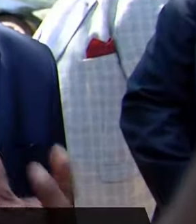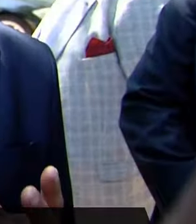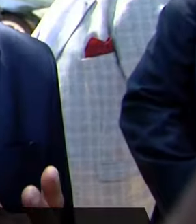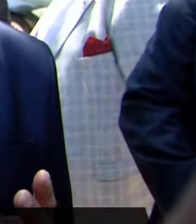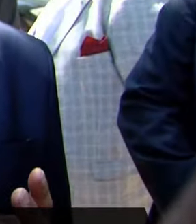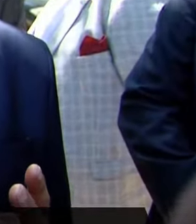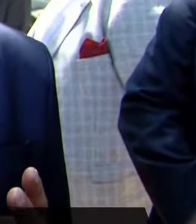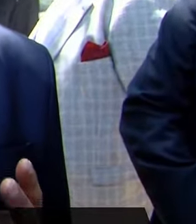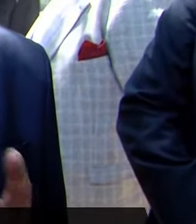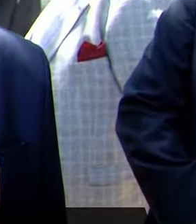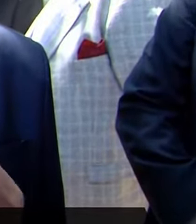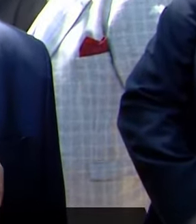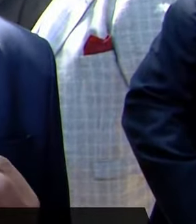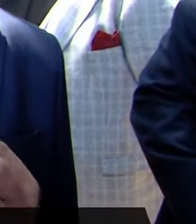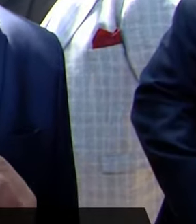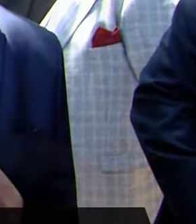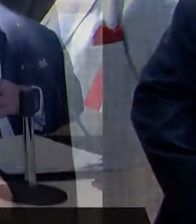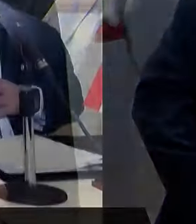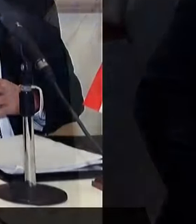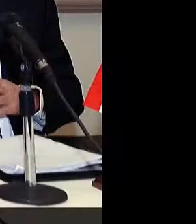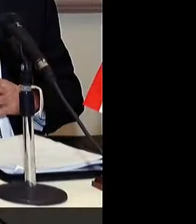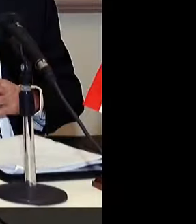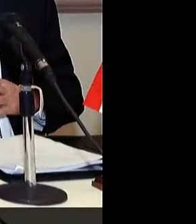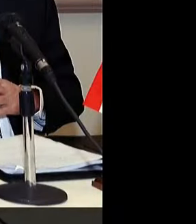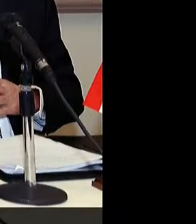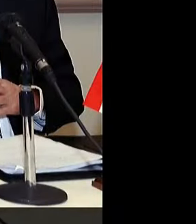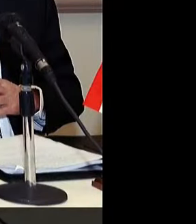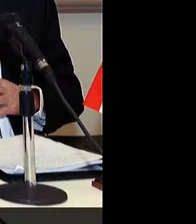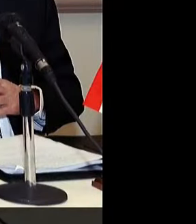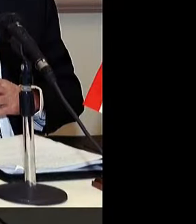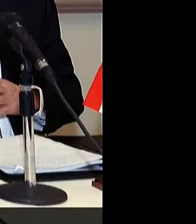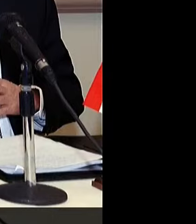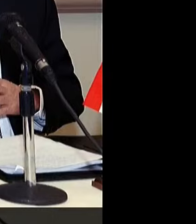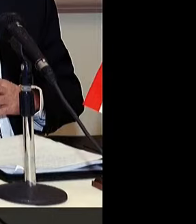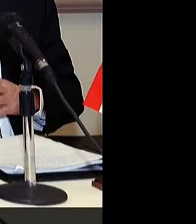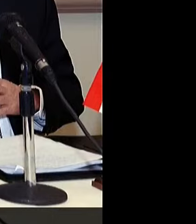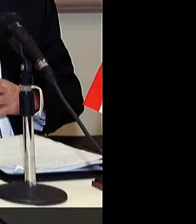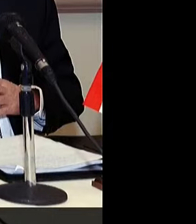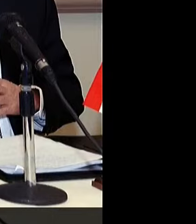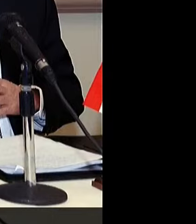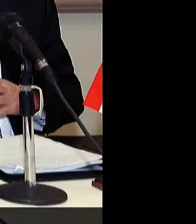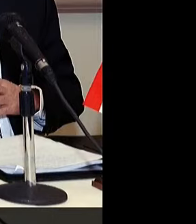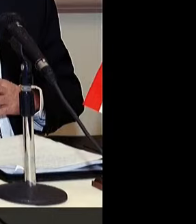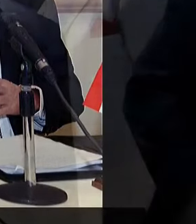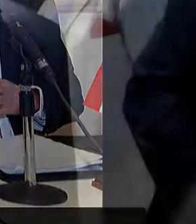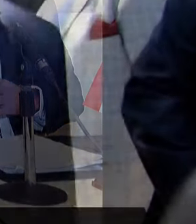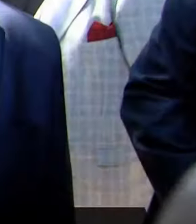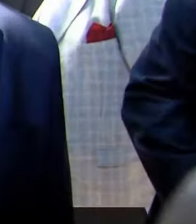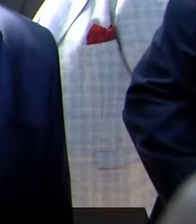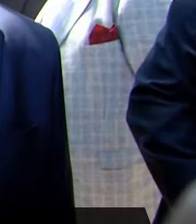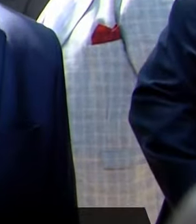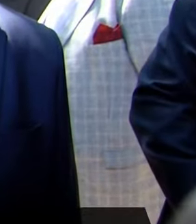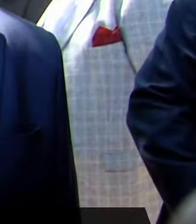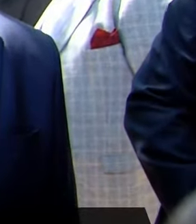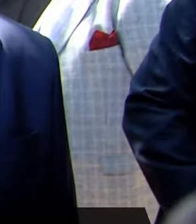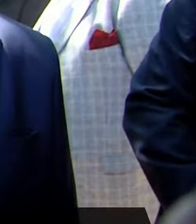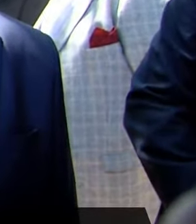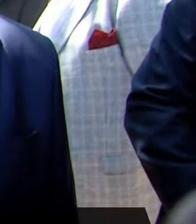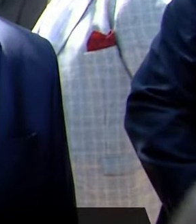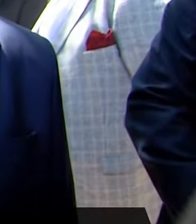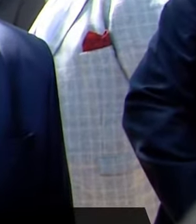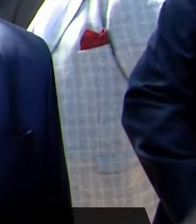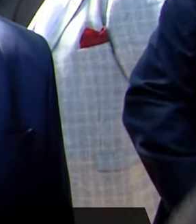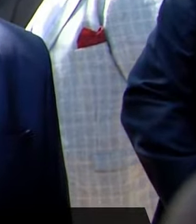the sense of humor. And people who don't know what he was actually handling would think he was just very nice